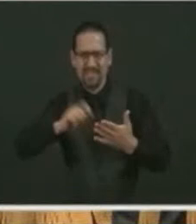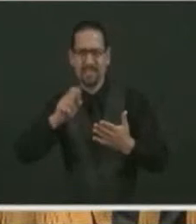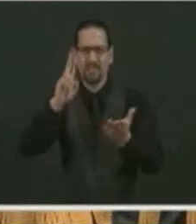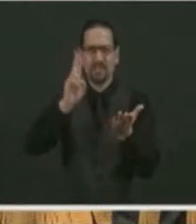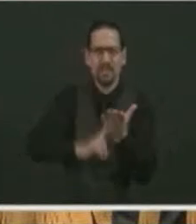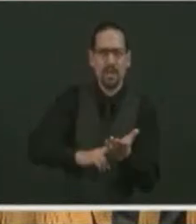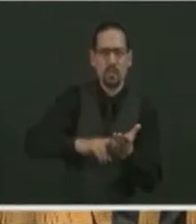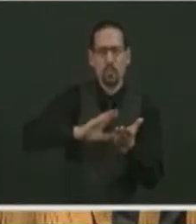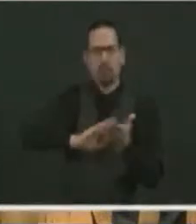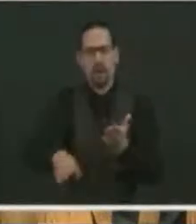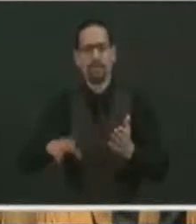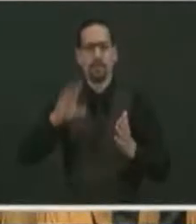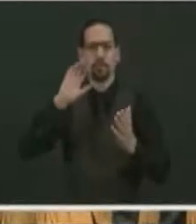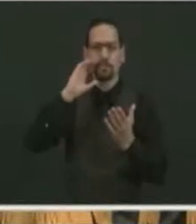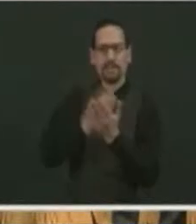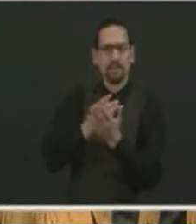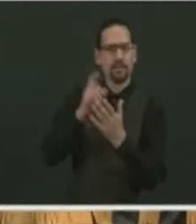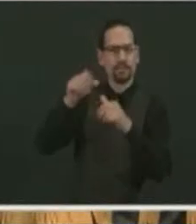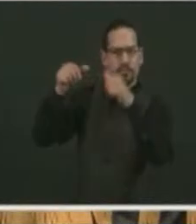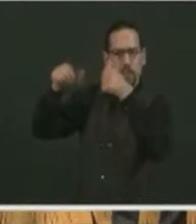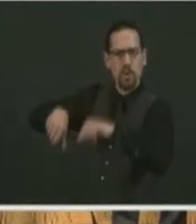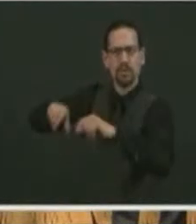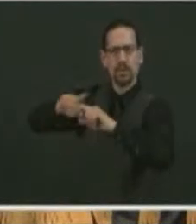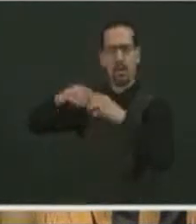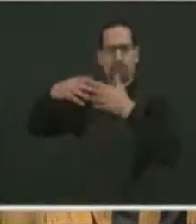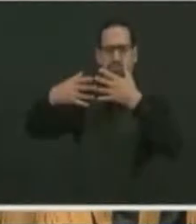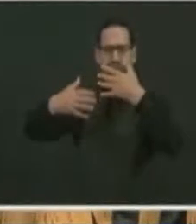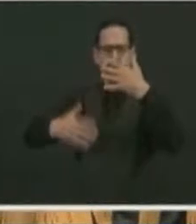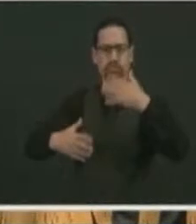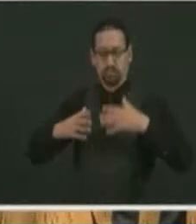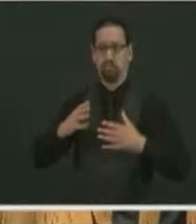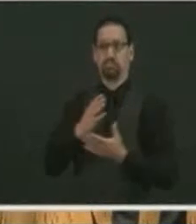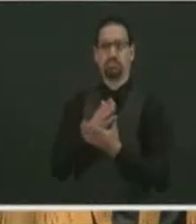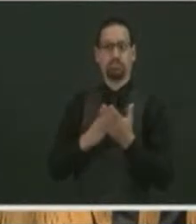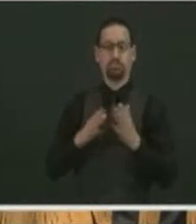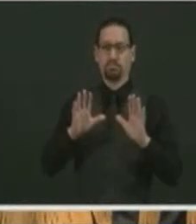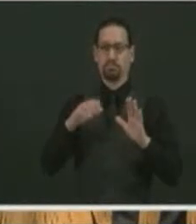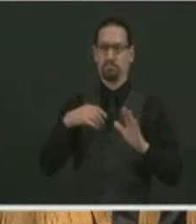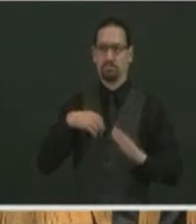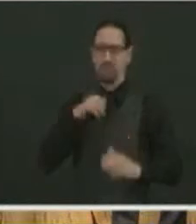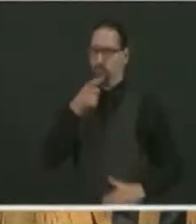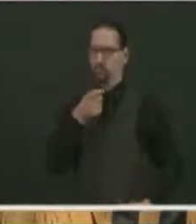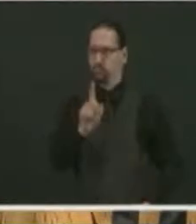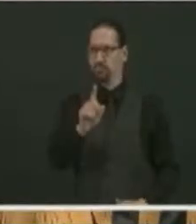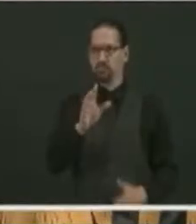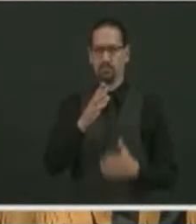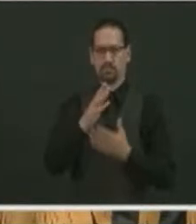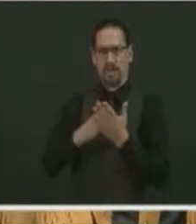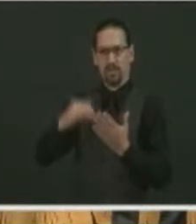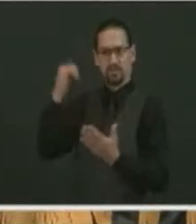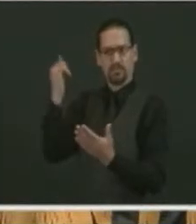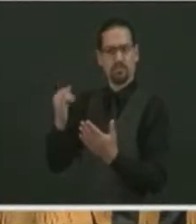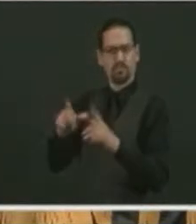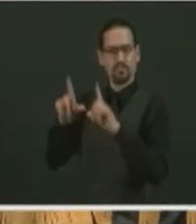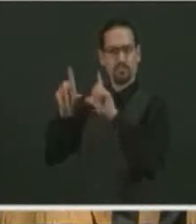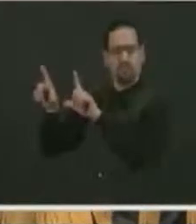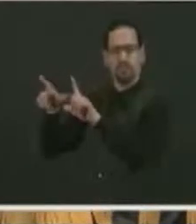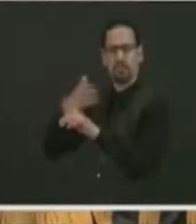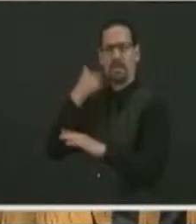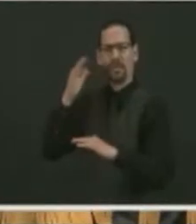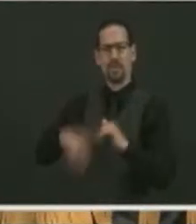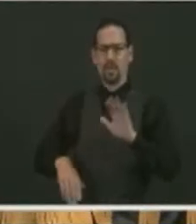diagrams that, quite frankly, no offense, look better than some of the ones going up here at these briefings. So they're locked in, and they're looking at other states, they're